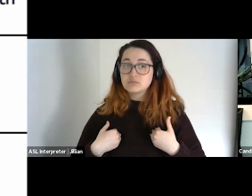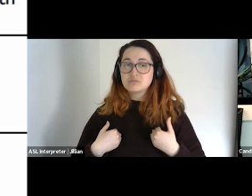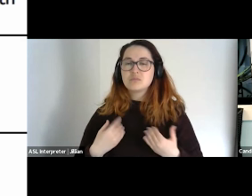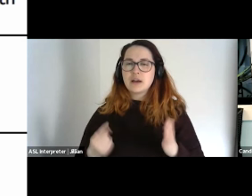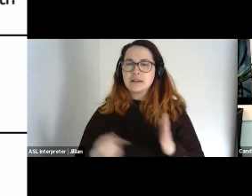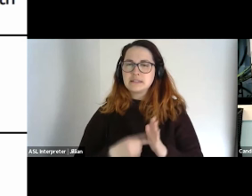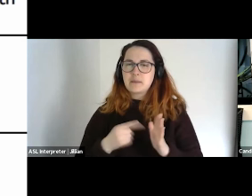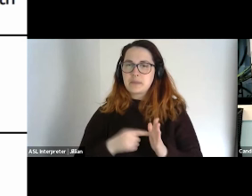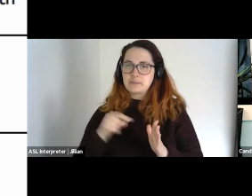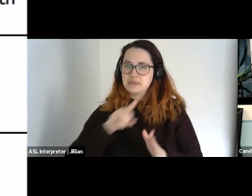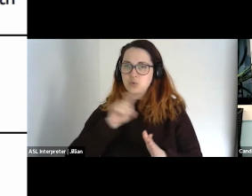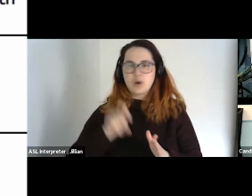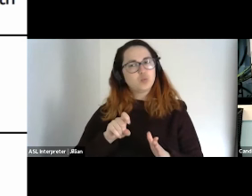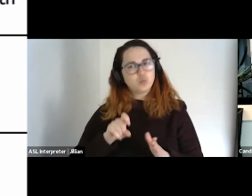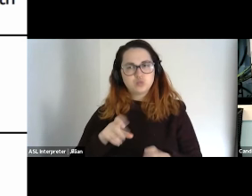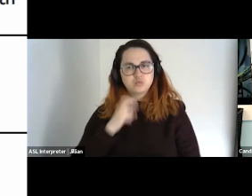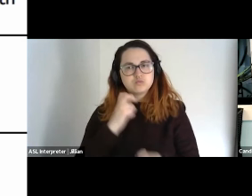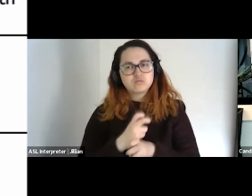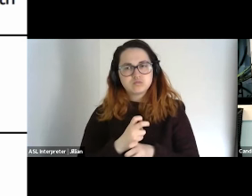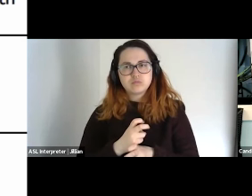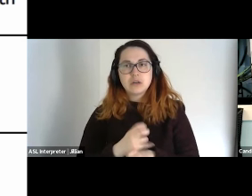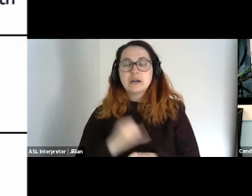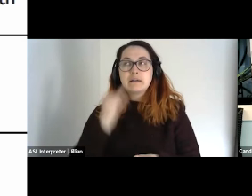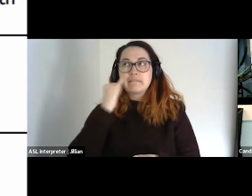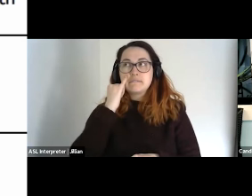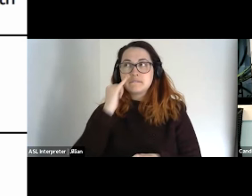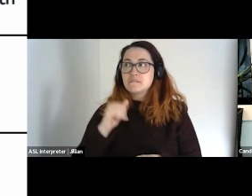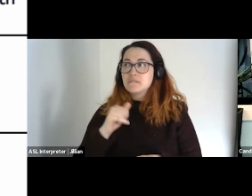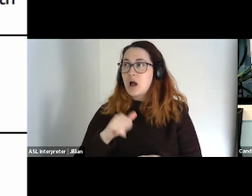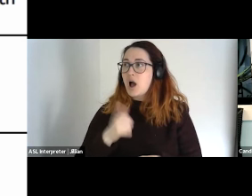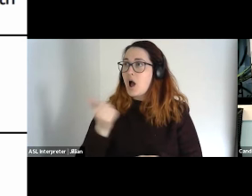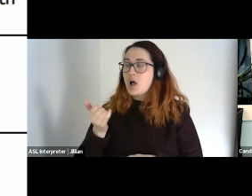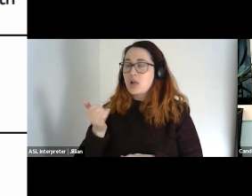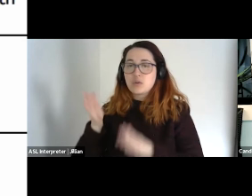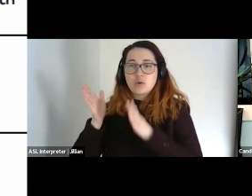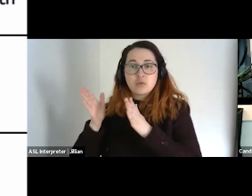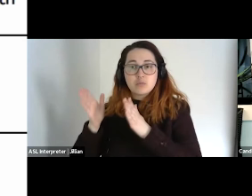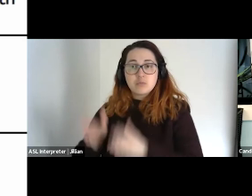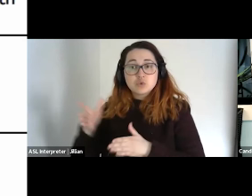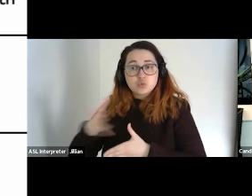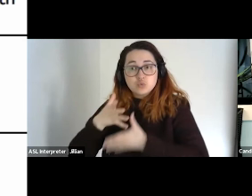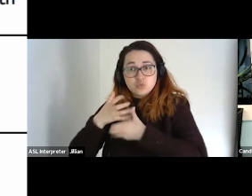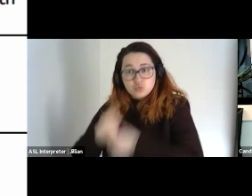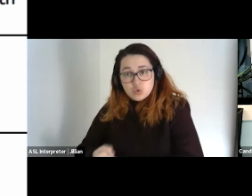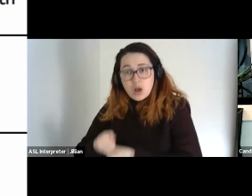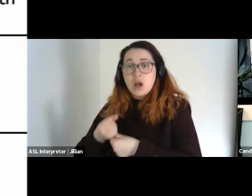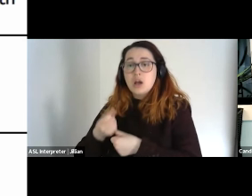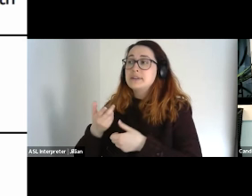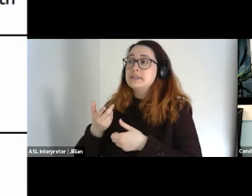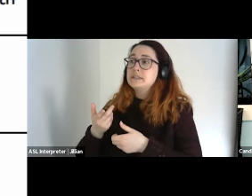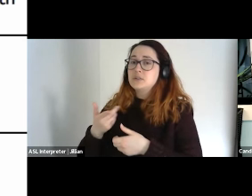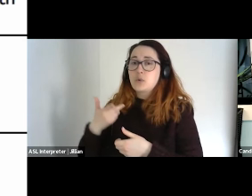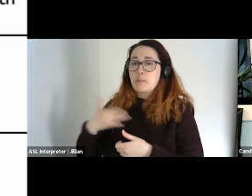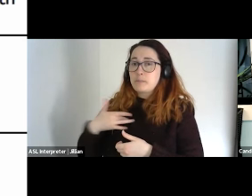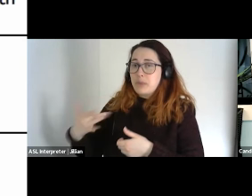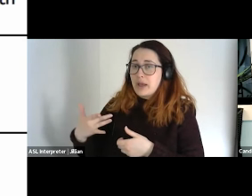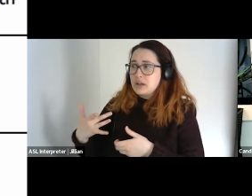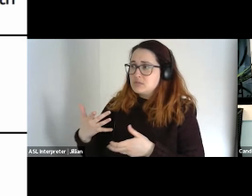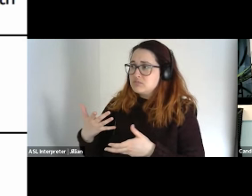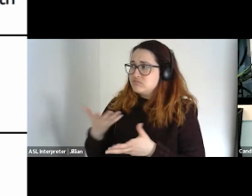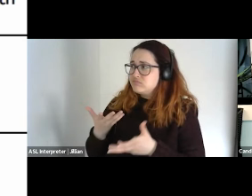question is really hard, and if you have somebody around you that you trust and somebody that you go to that is a